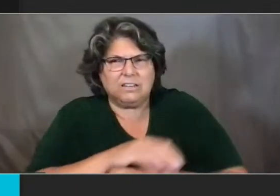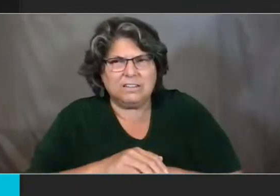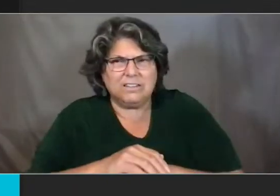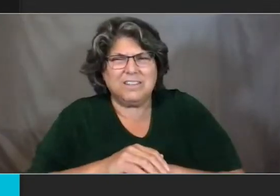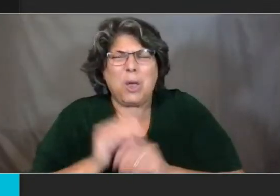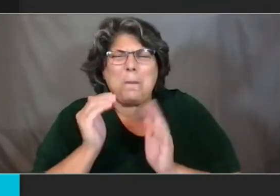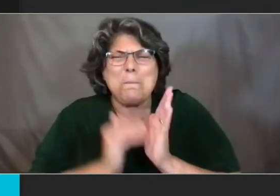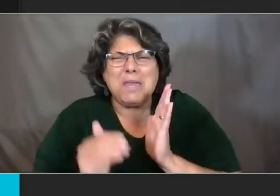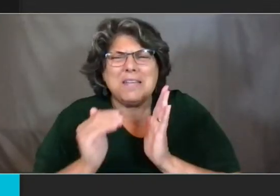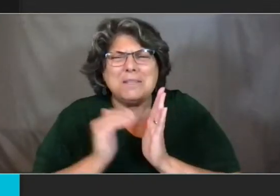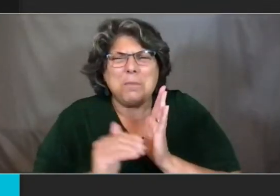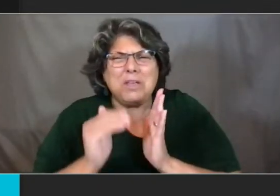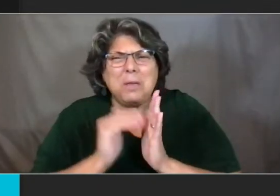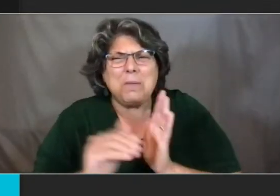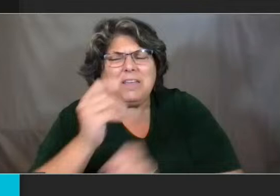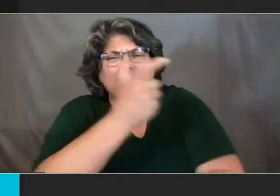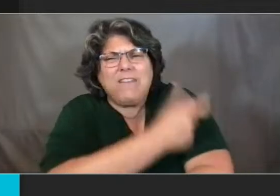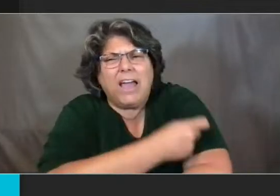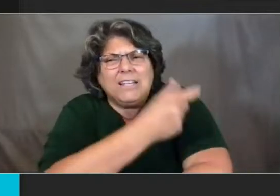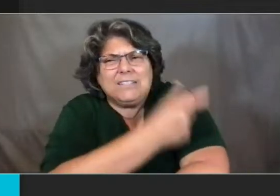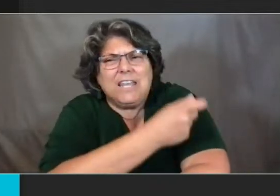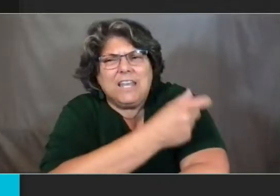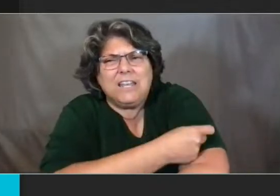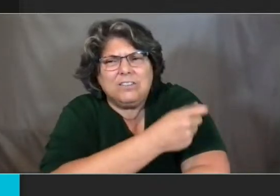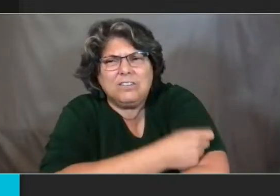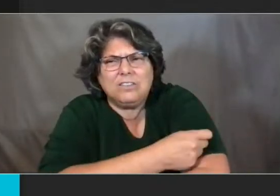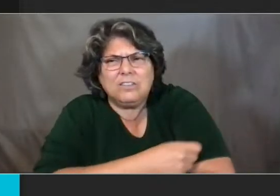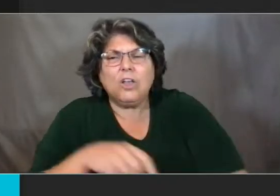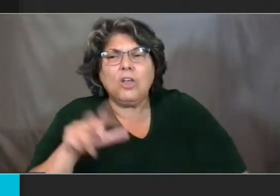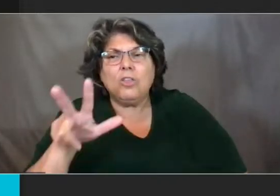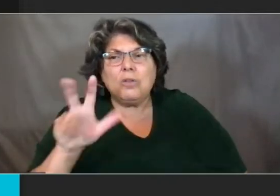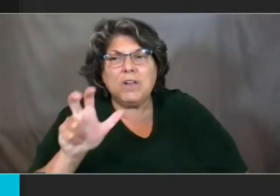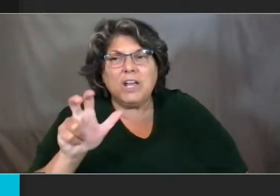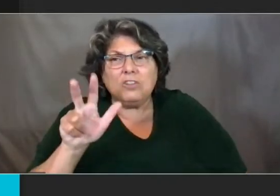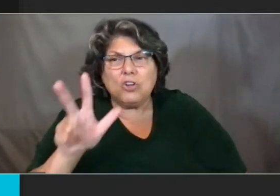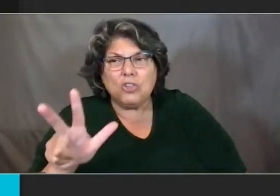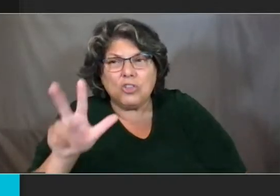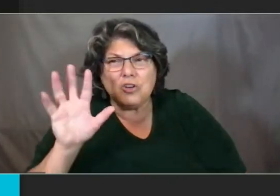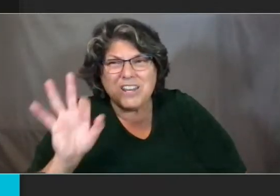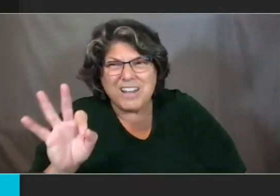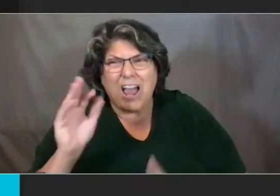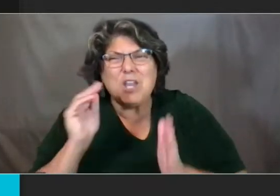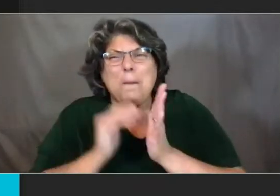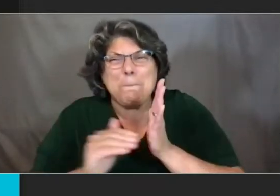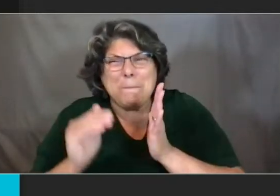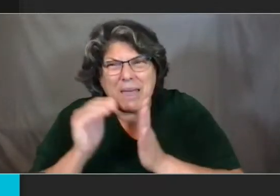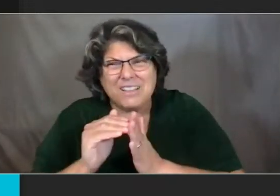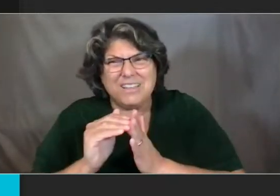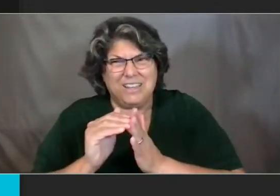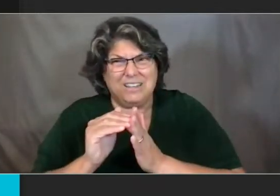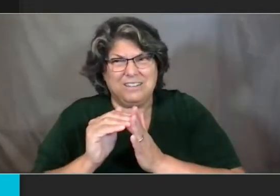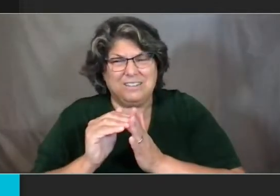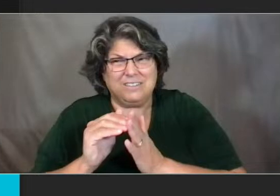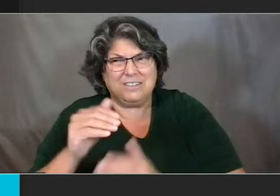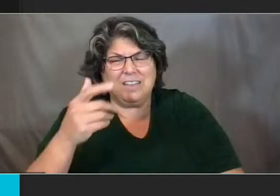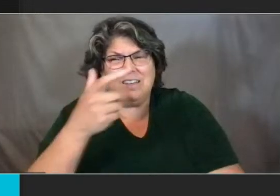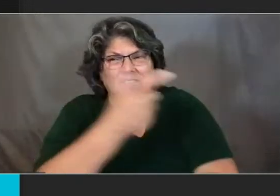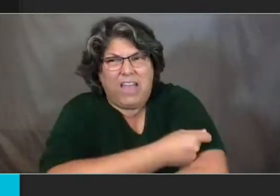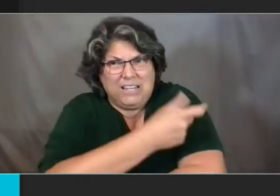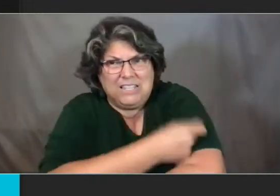vaccine doses that have been given in the 339 million doses of COVID vaccines that have been given in the United